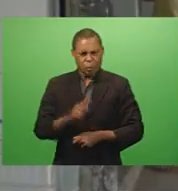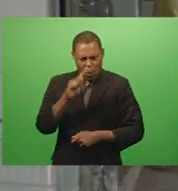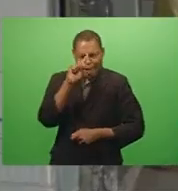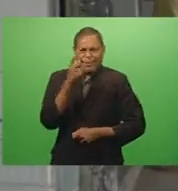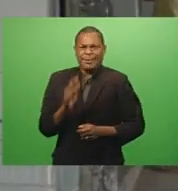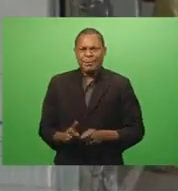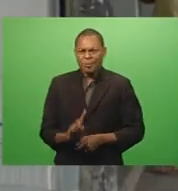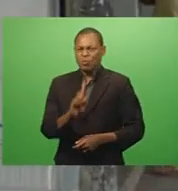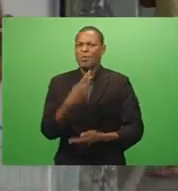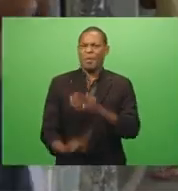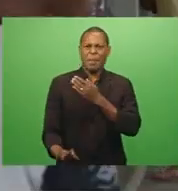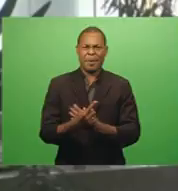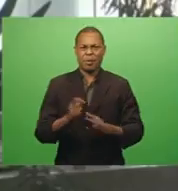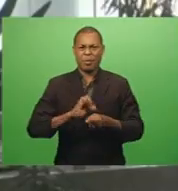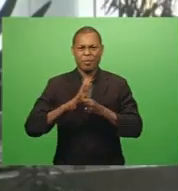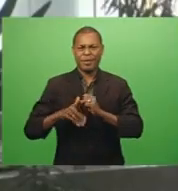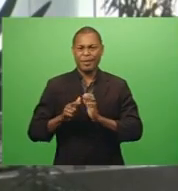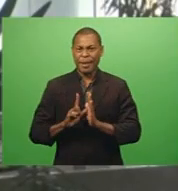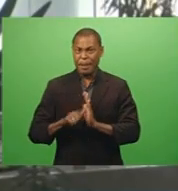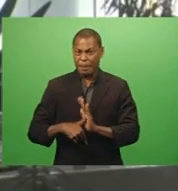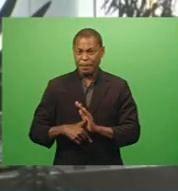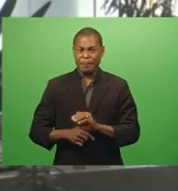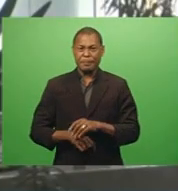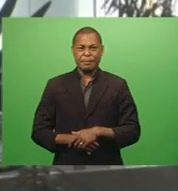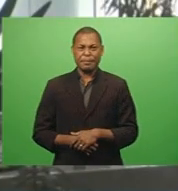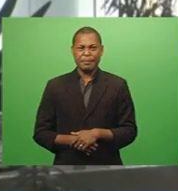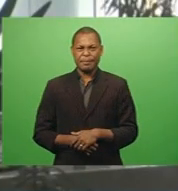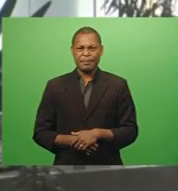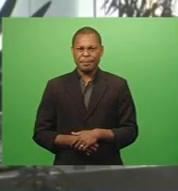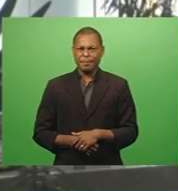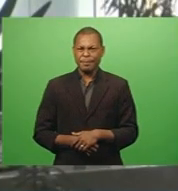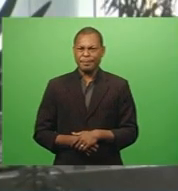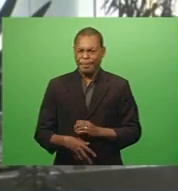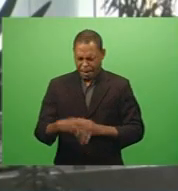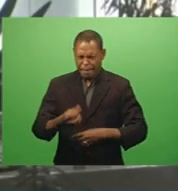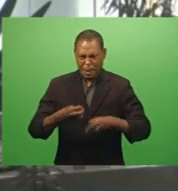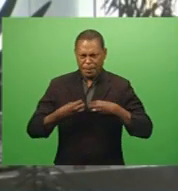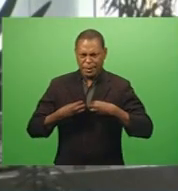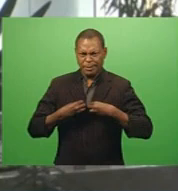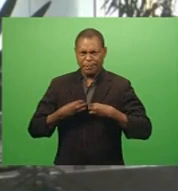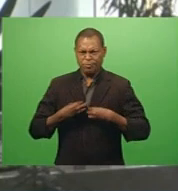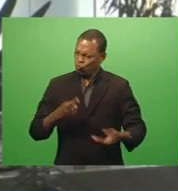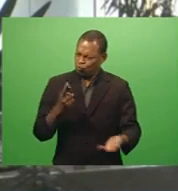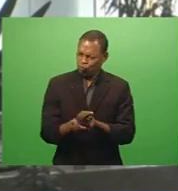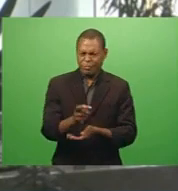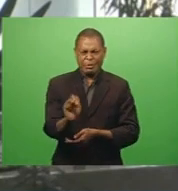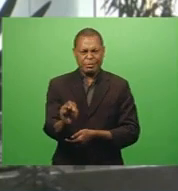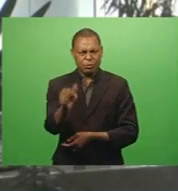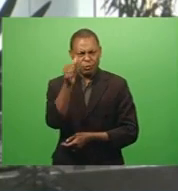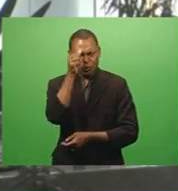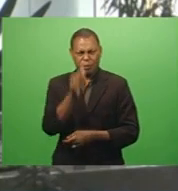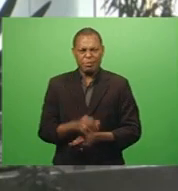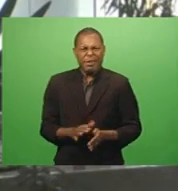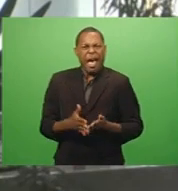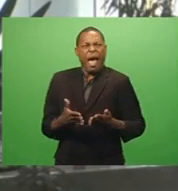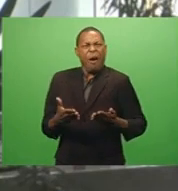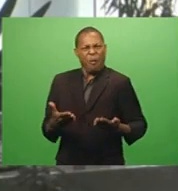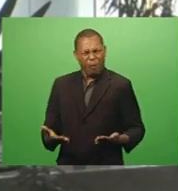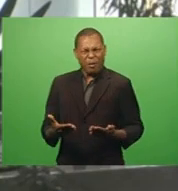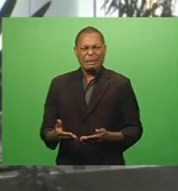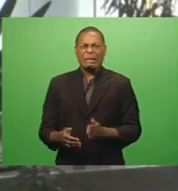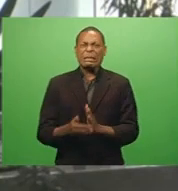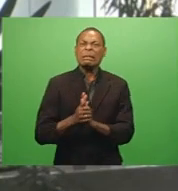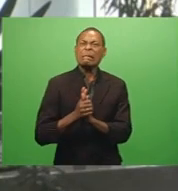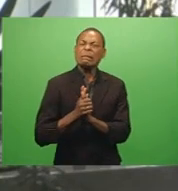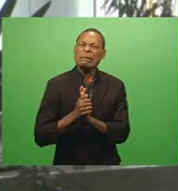situation during COVID. This is our line of business. We really need to know and to get a good handle on